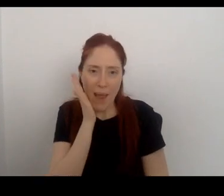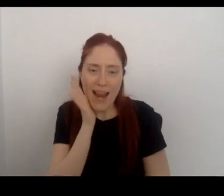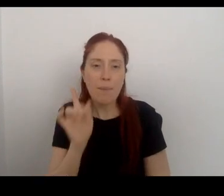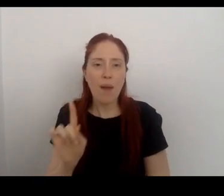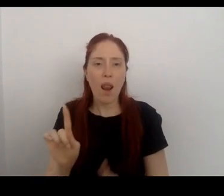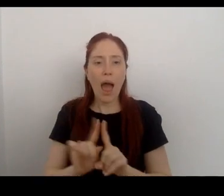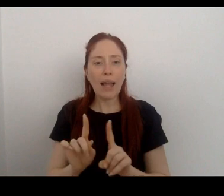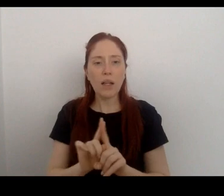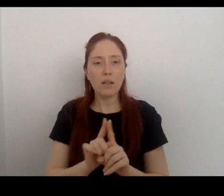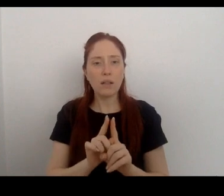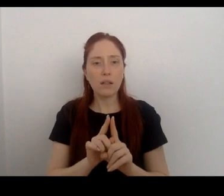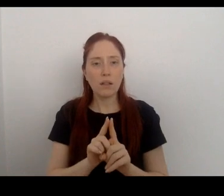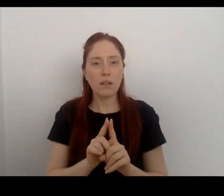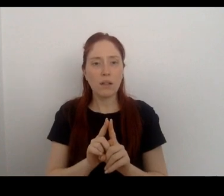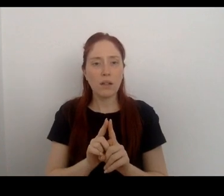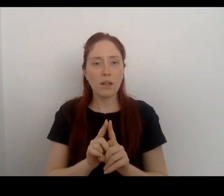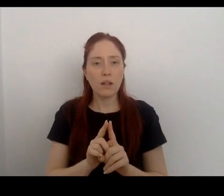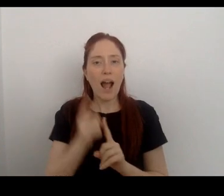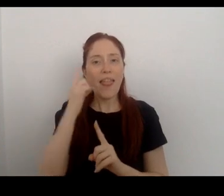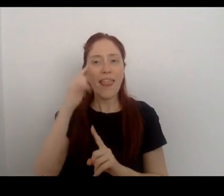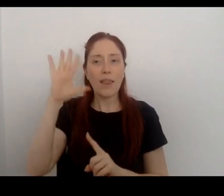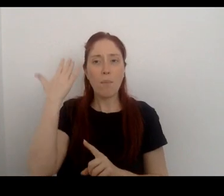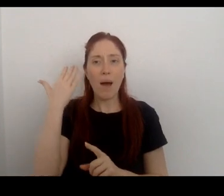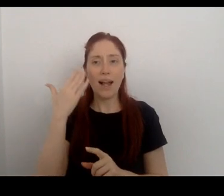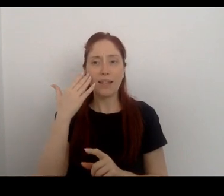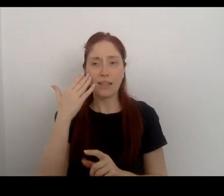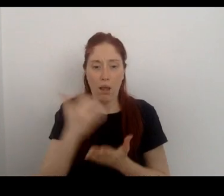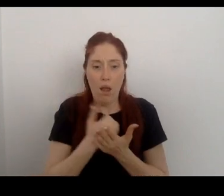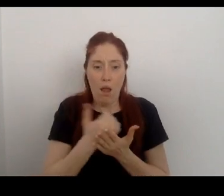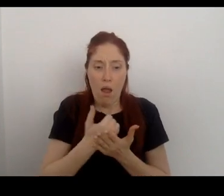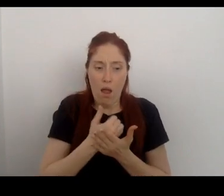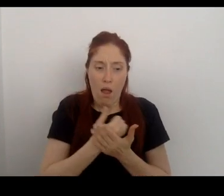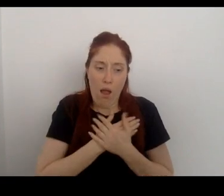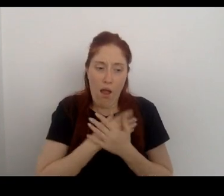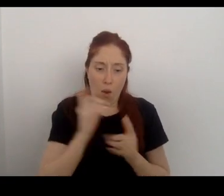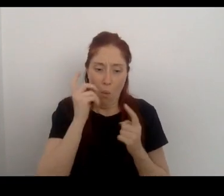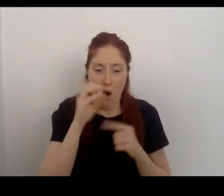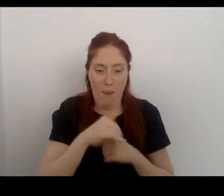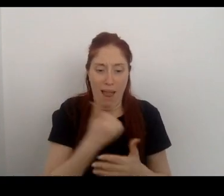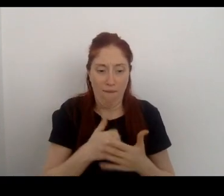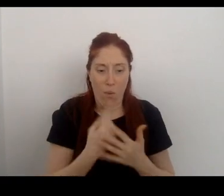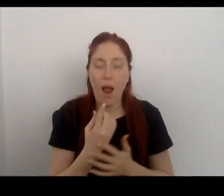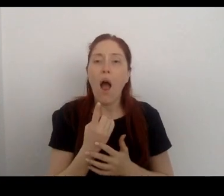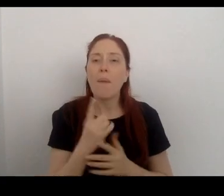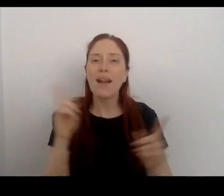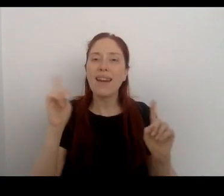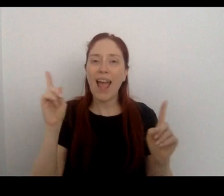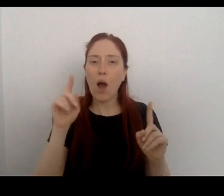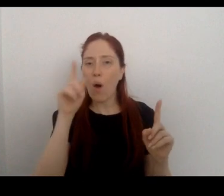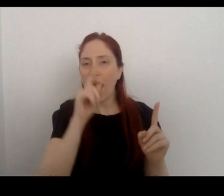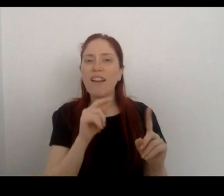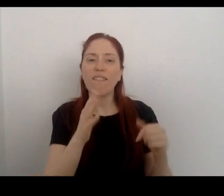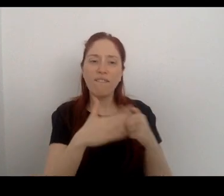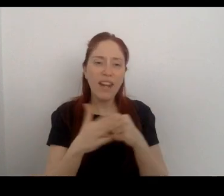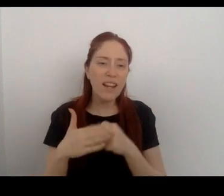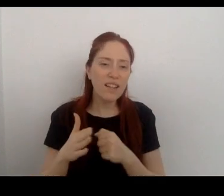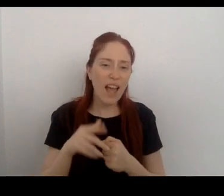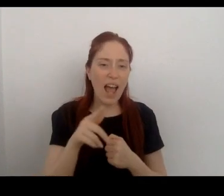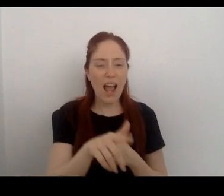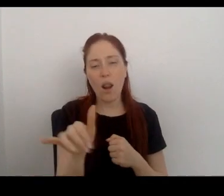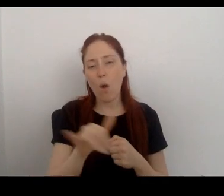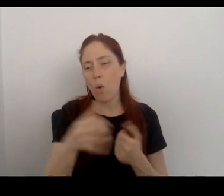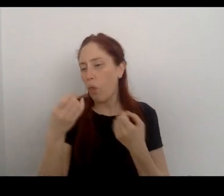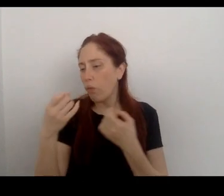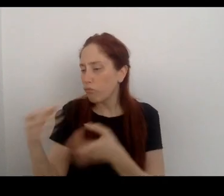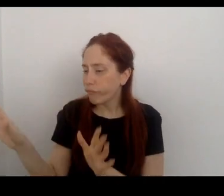being too tight about them, that I can, you know, I could work over this in another layer, I could work on the other